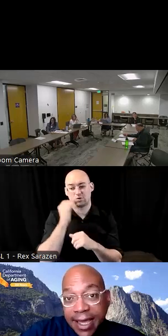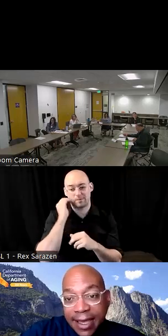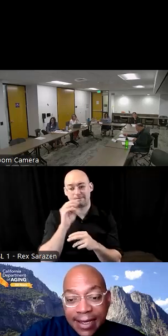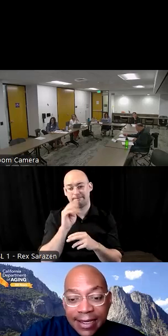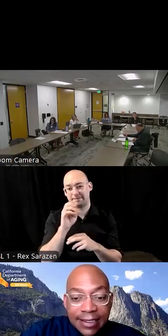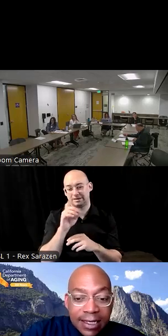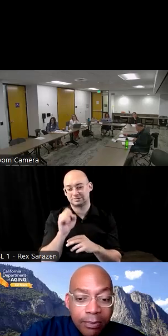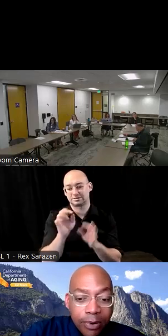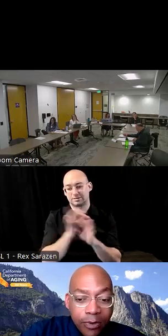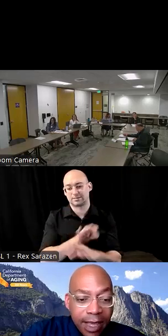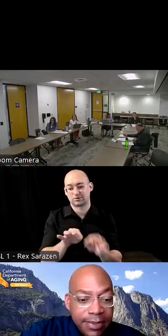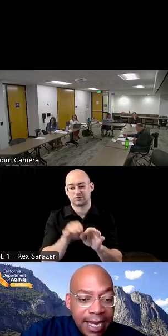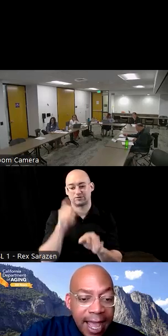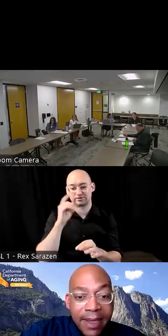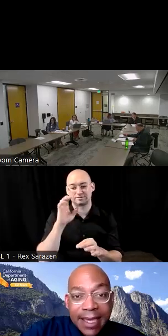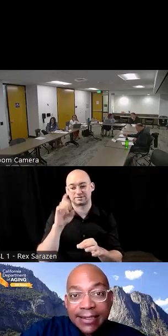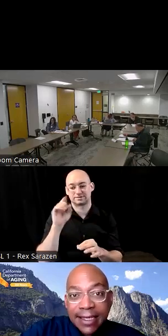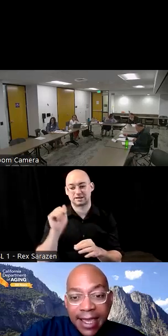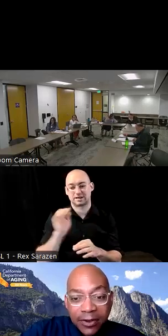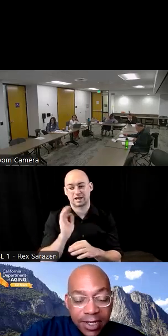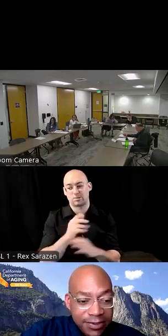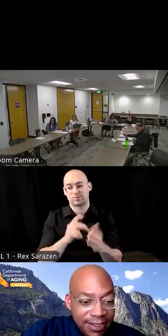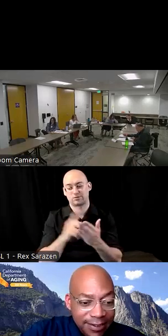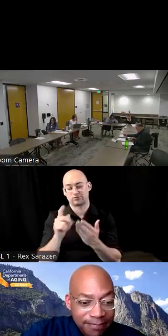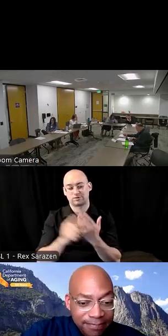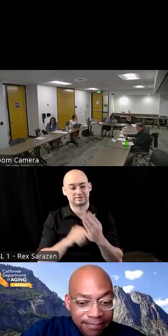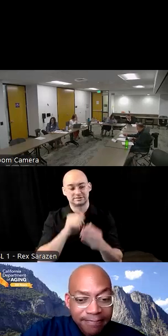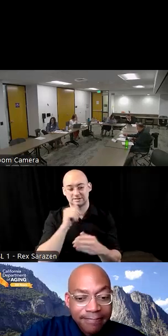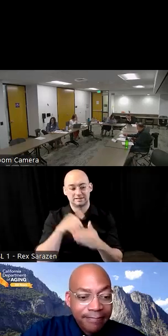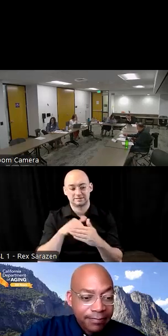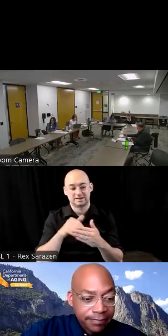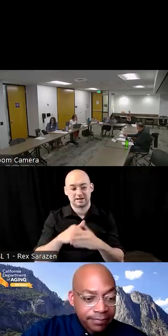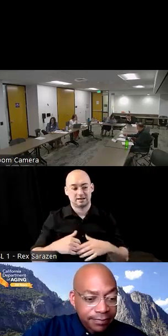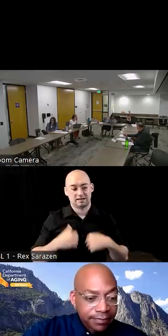for CDA since our program is not based in a healthcare system.